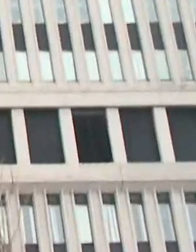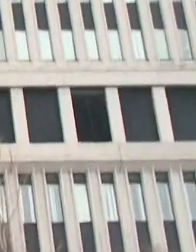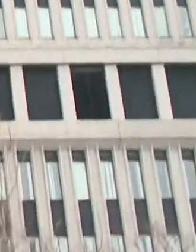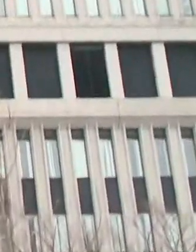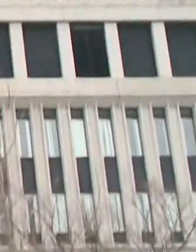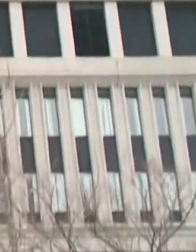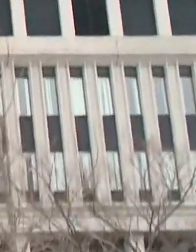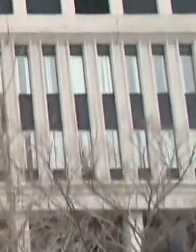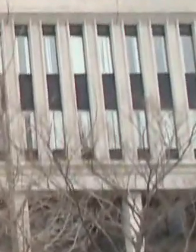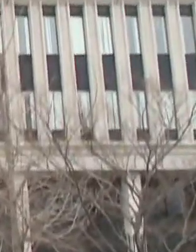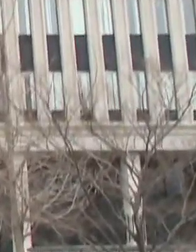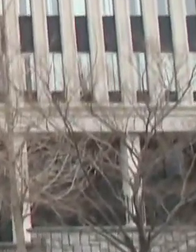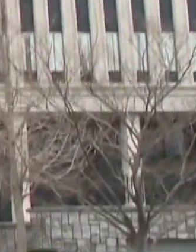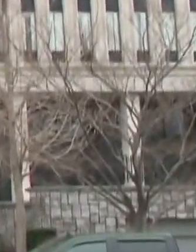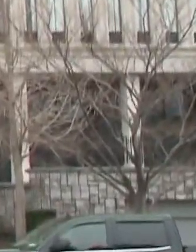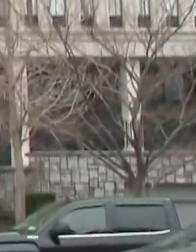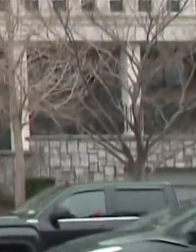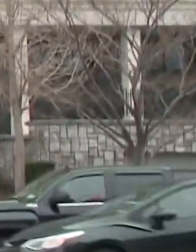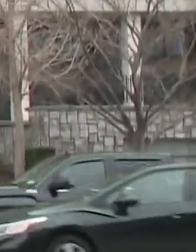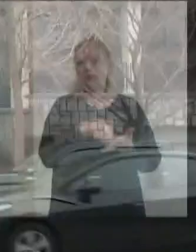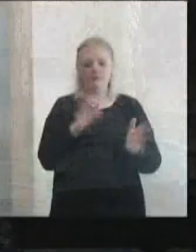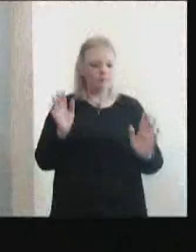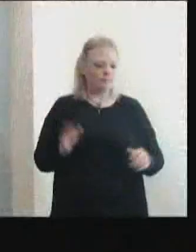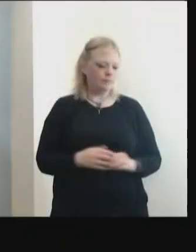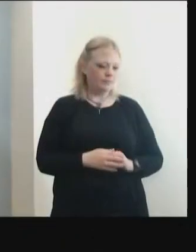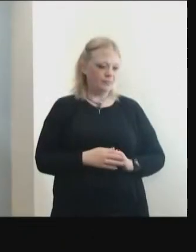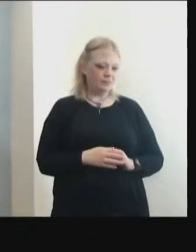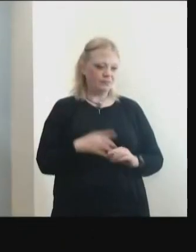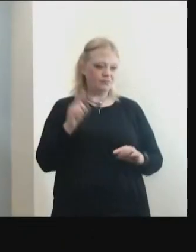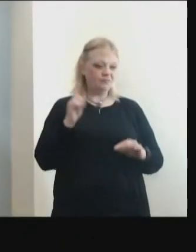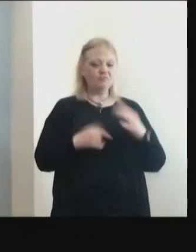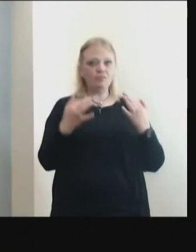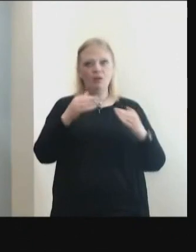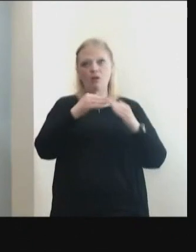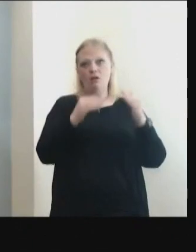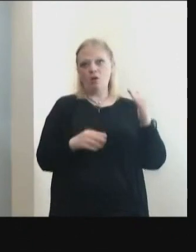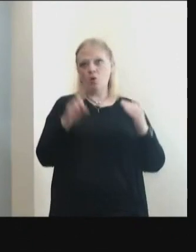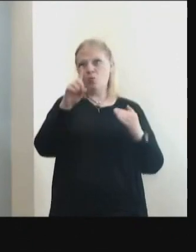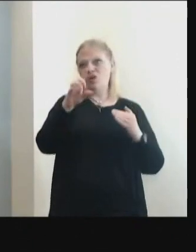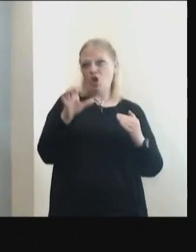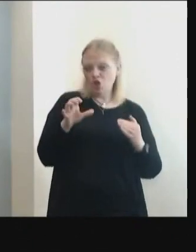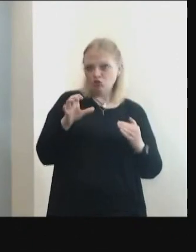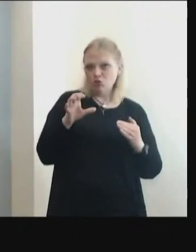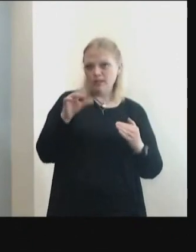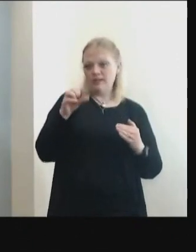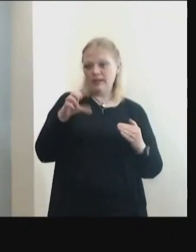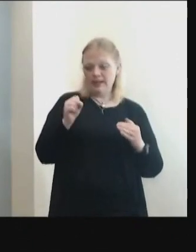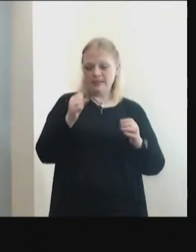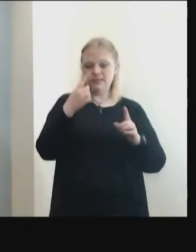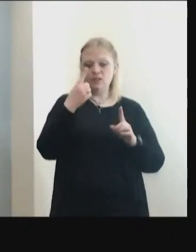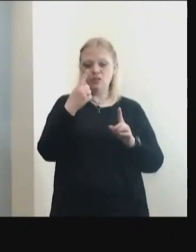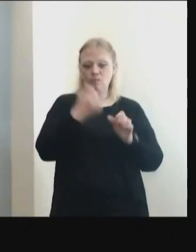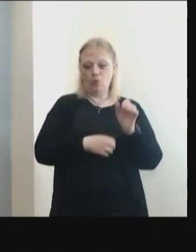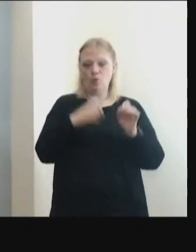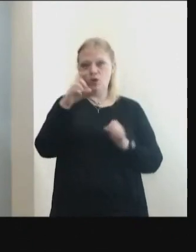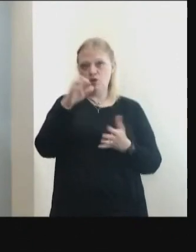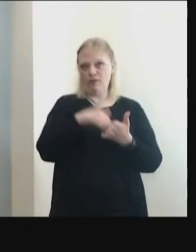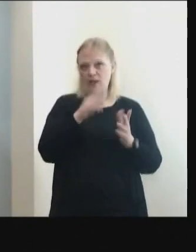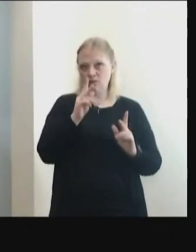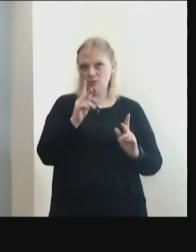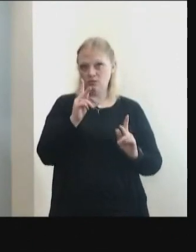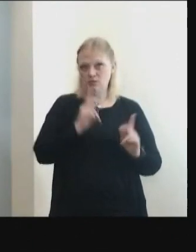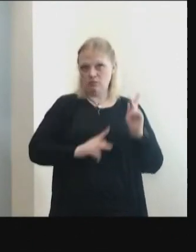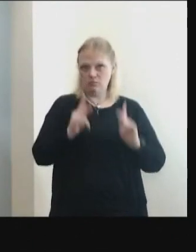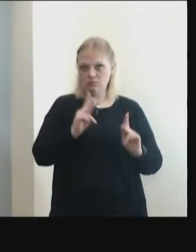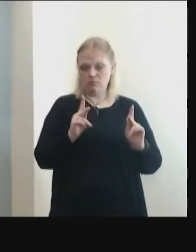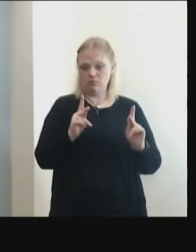cases continue to drop and vaccinations increase. We can't wait to get under 100 cases per 100,000 population per over